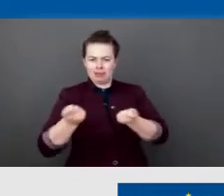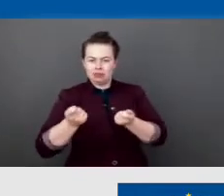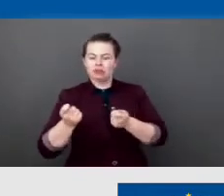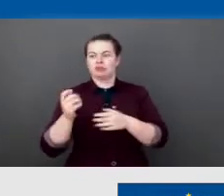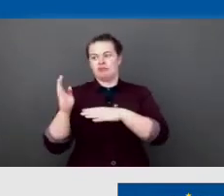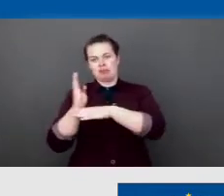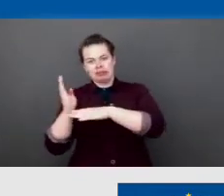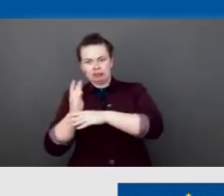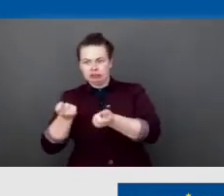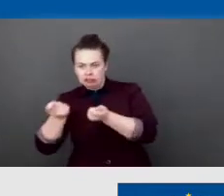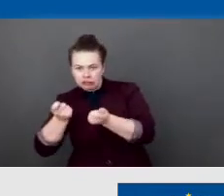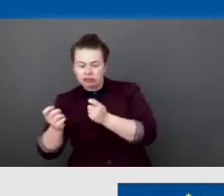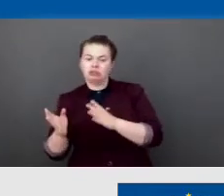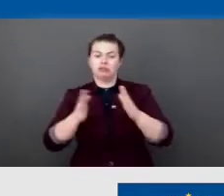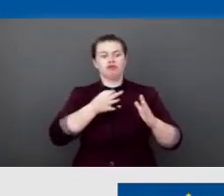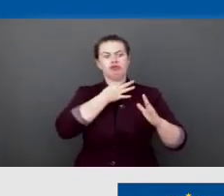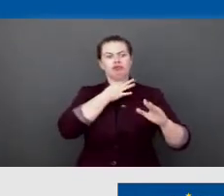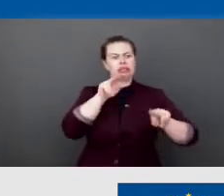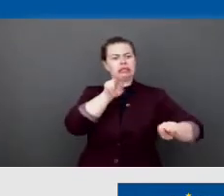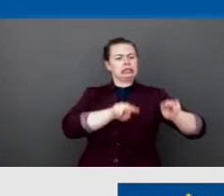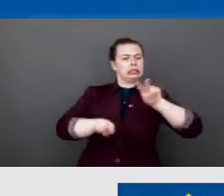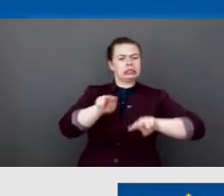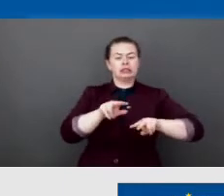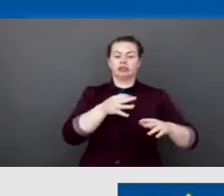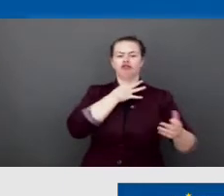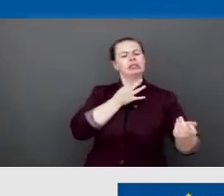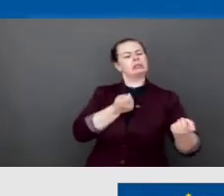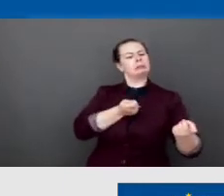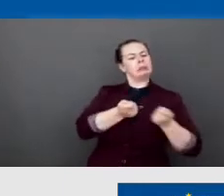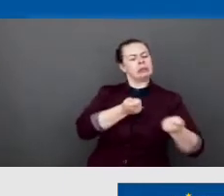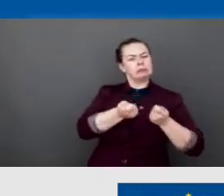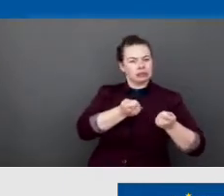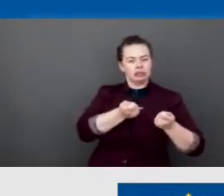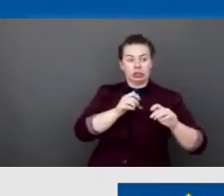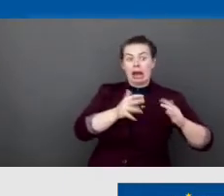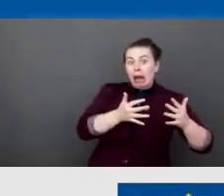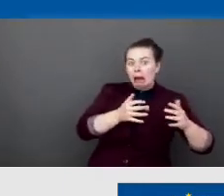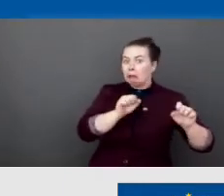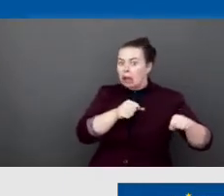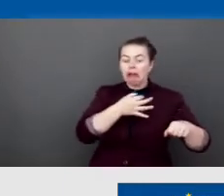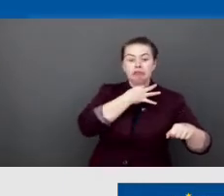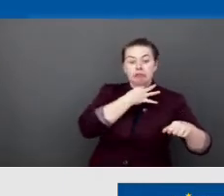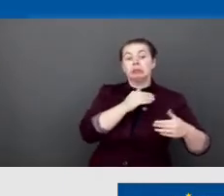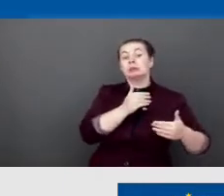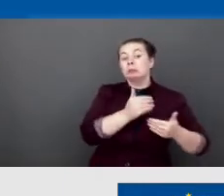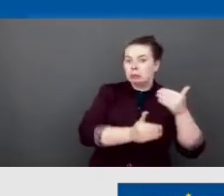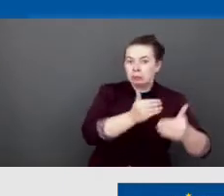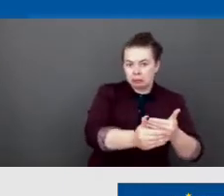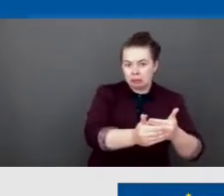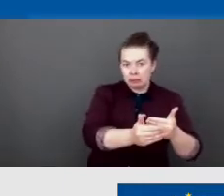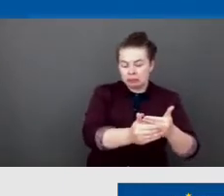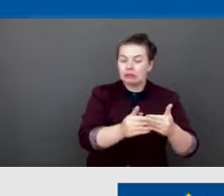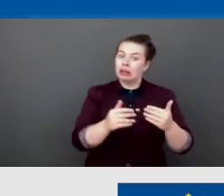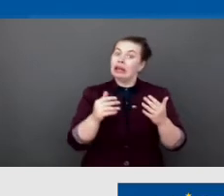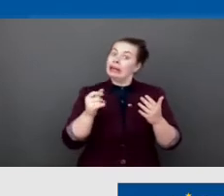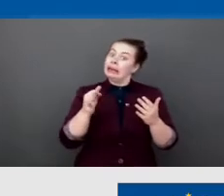corporate governance structure, incorporating risk management, risk registers, decision making. This is critical because a lot of the work in terms